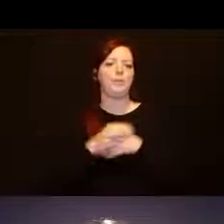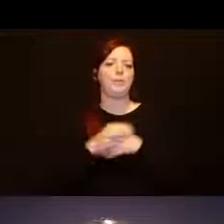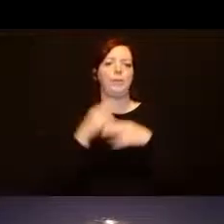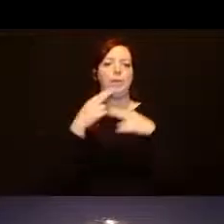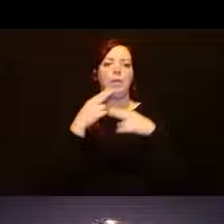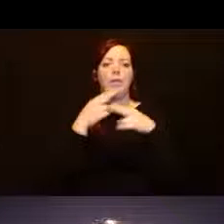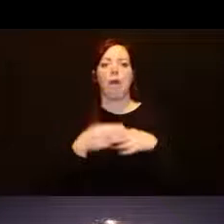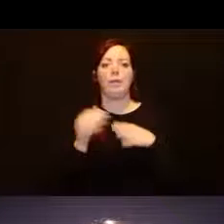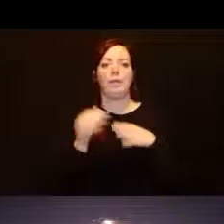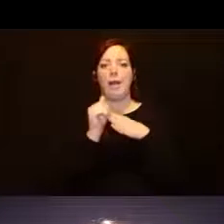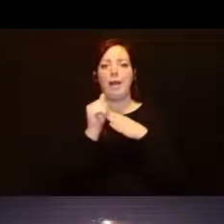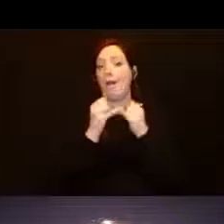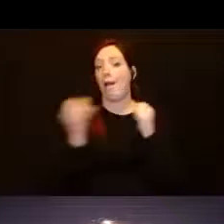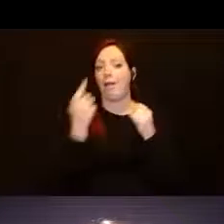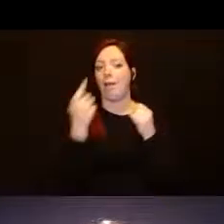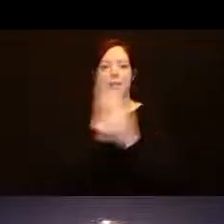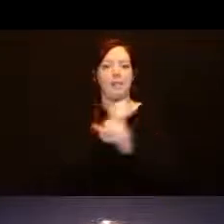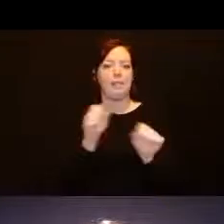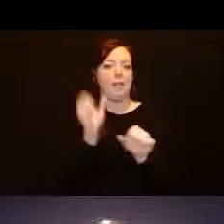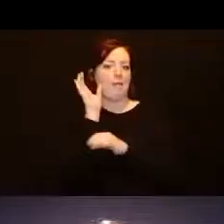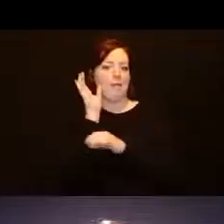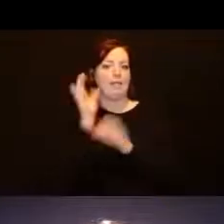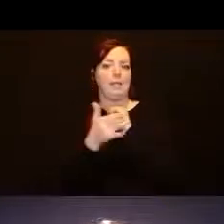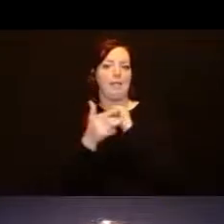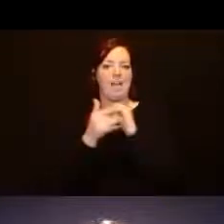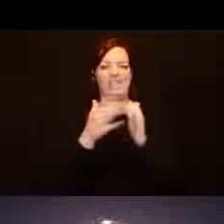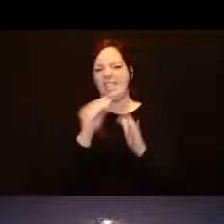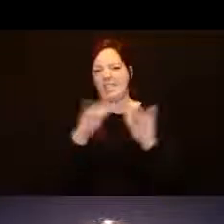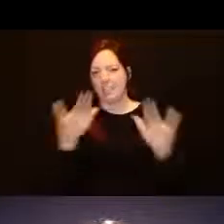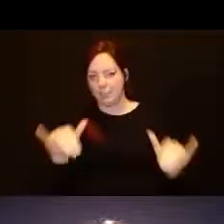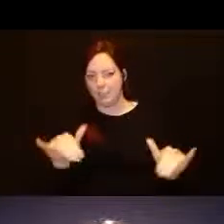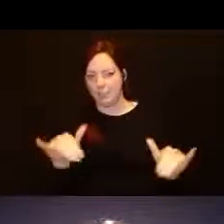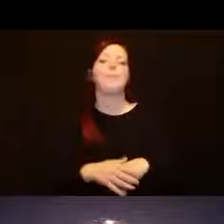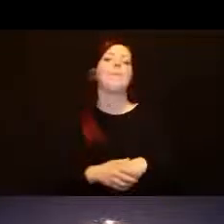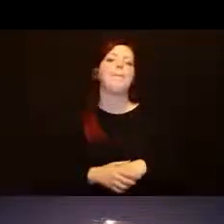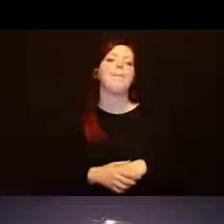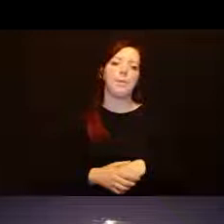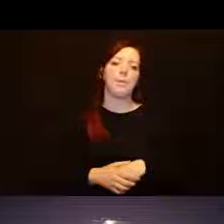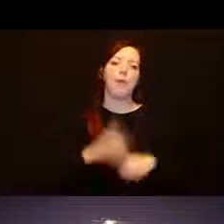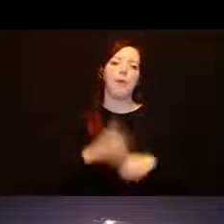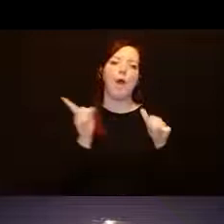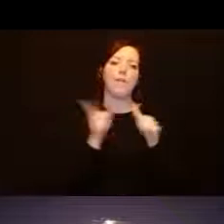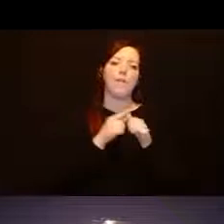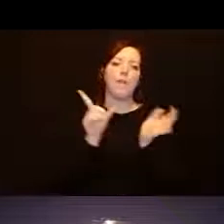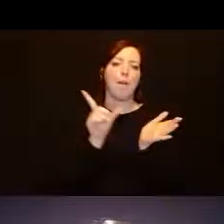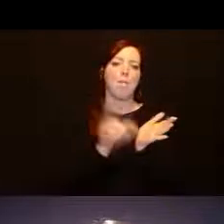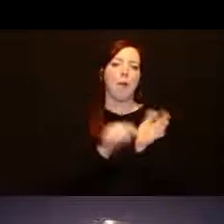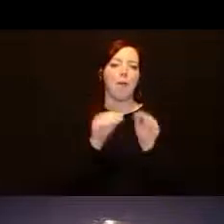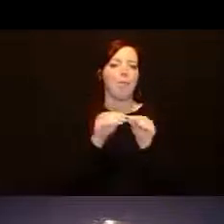Safe Listening Devices and Systems. And this first publication came in